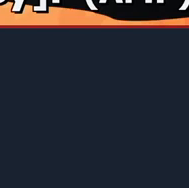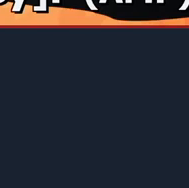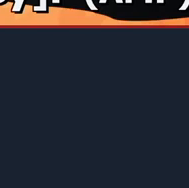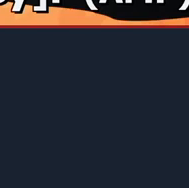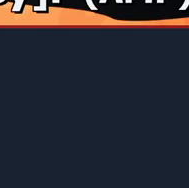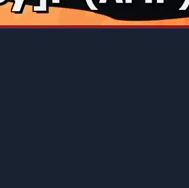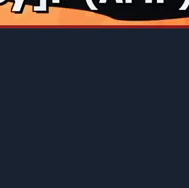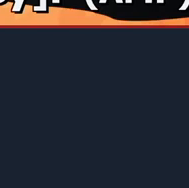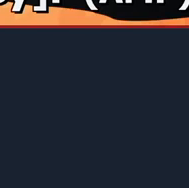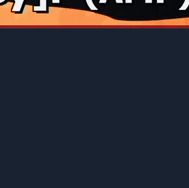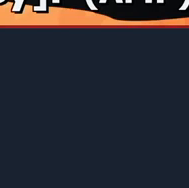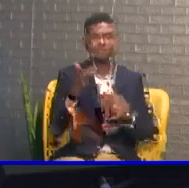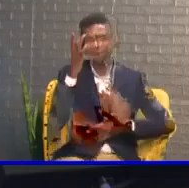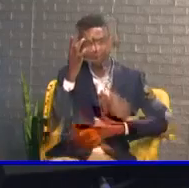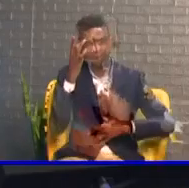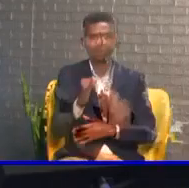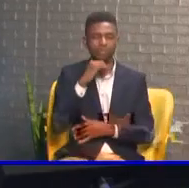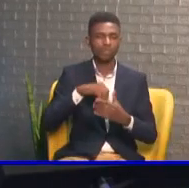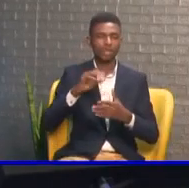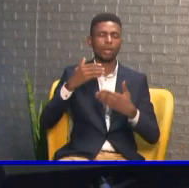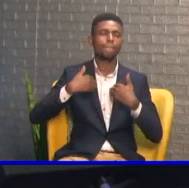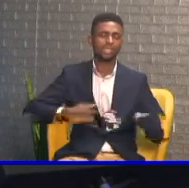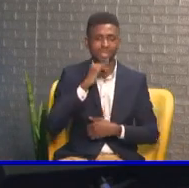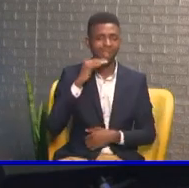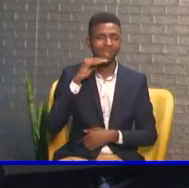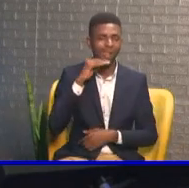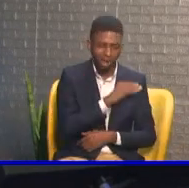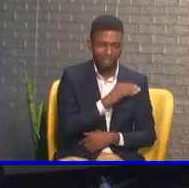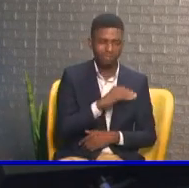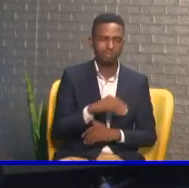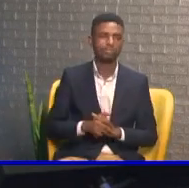sickness is in your body is a lie.